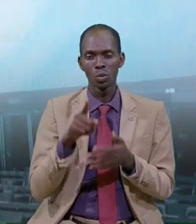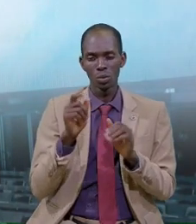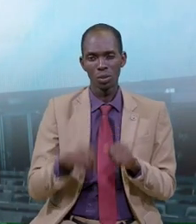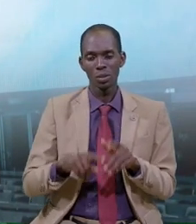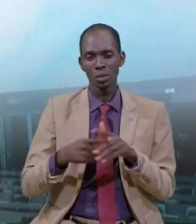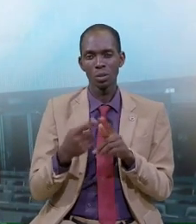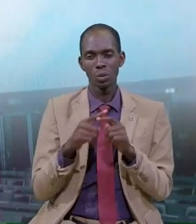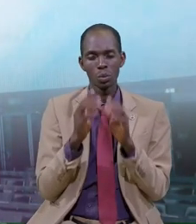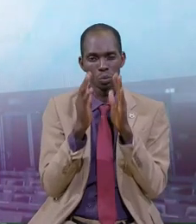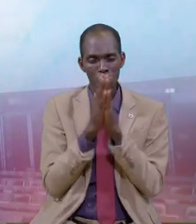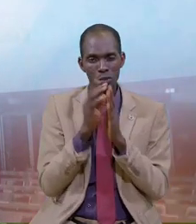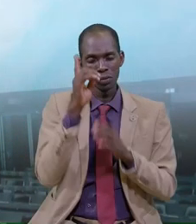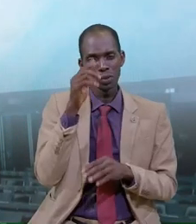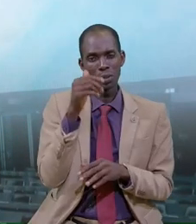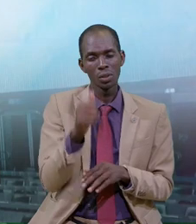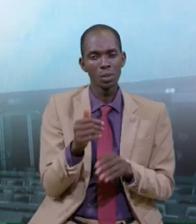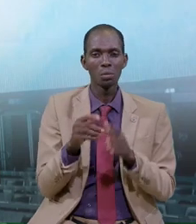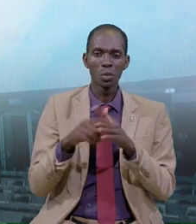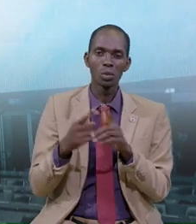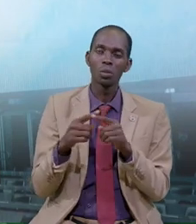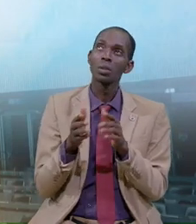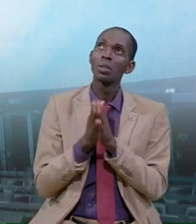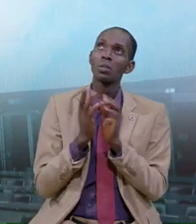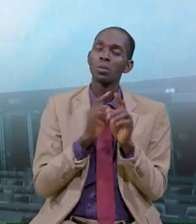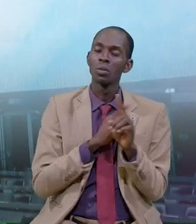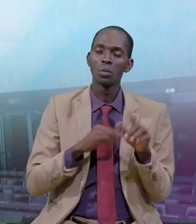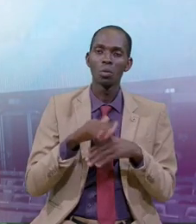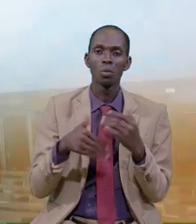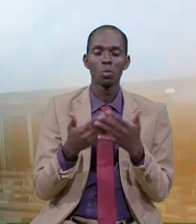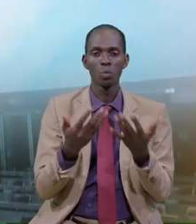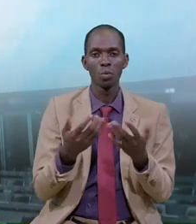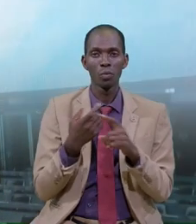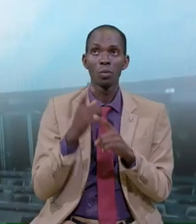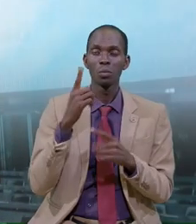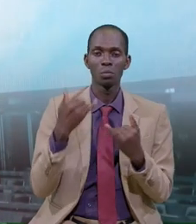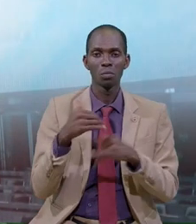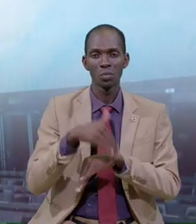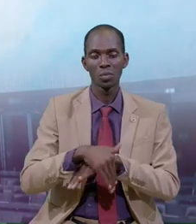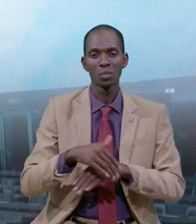you, where you from my mamma on Sasso, near one in Termina Yatuaso.